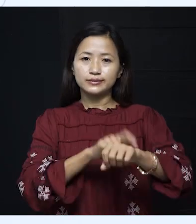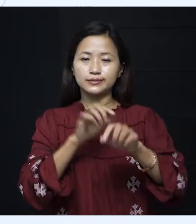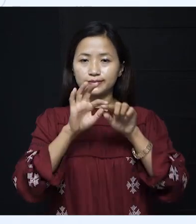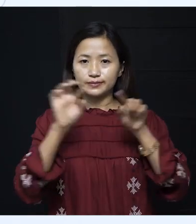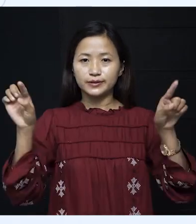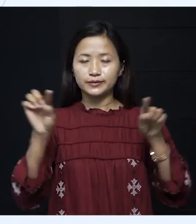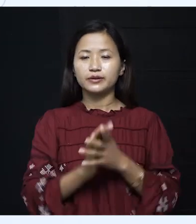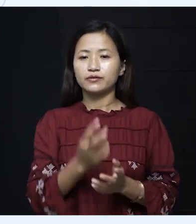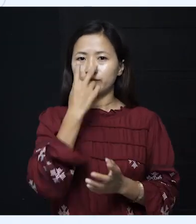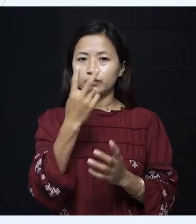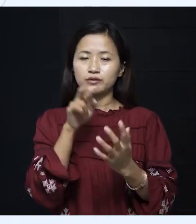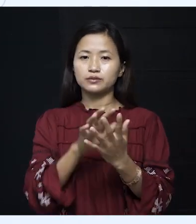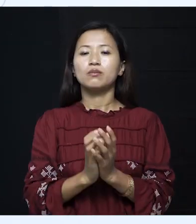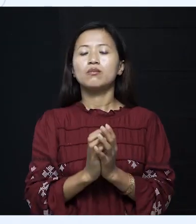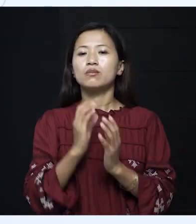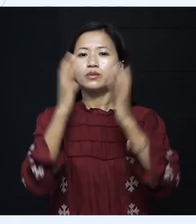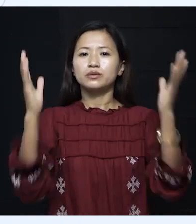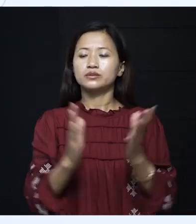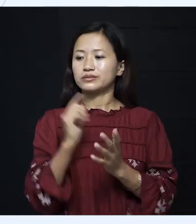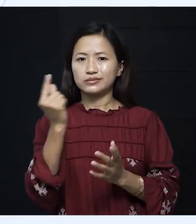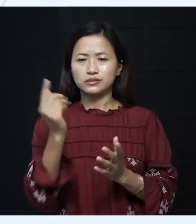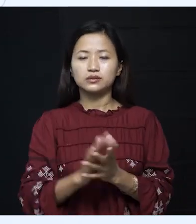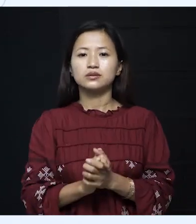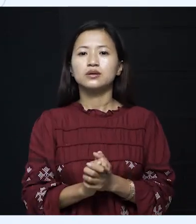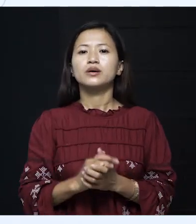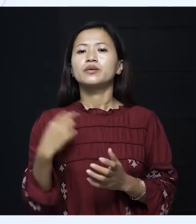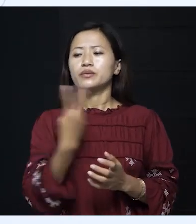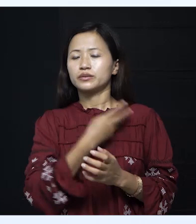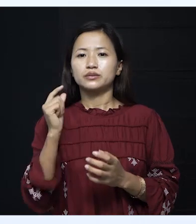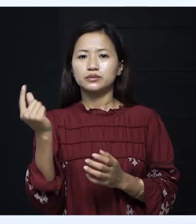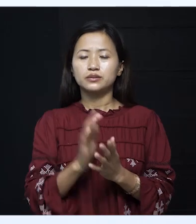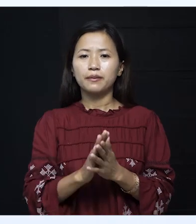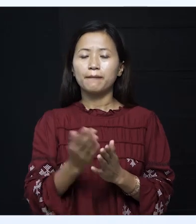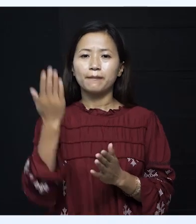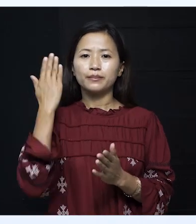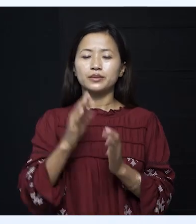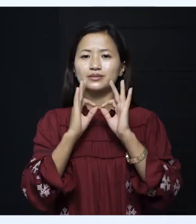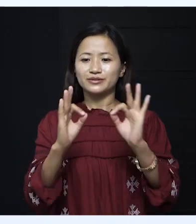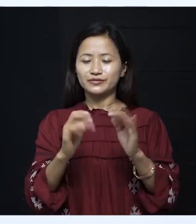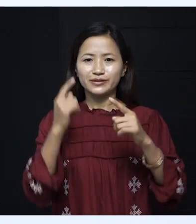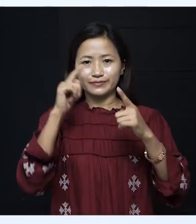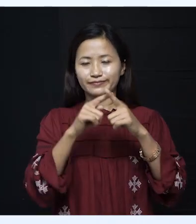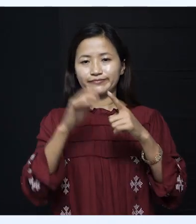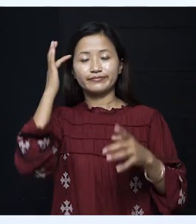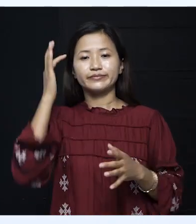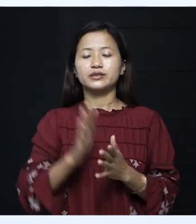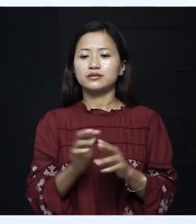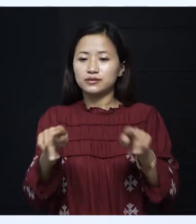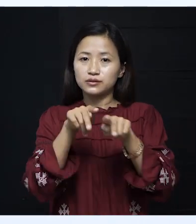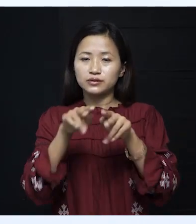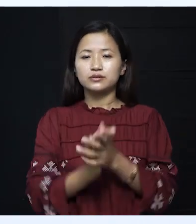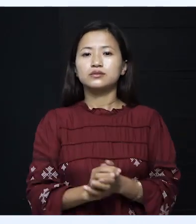timeline, we are focusing more on the usage. When do we use it? We use past perfect tense when we are referring to